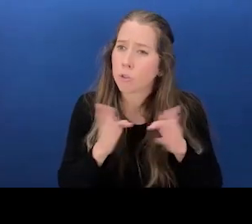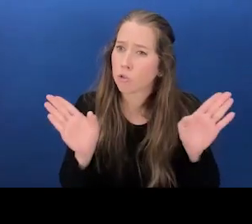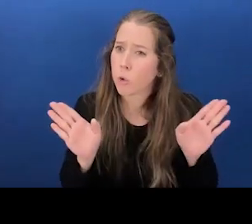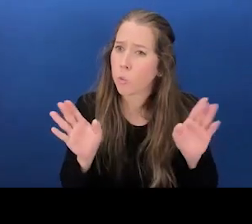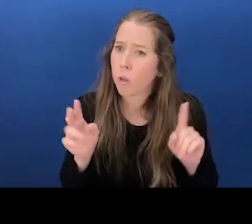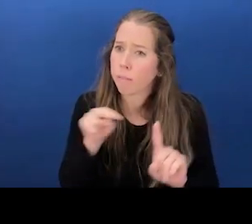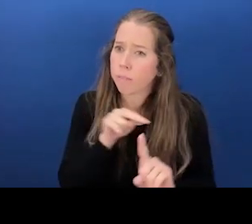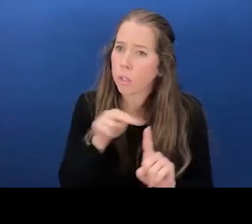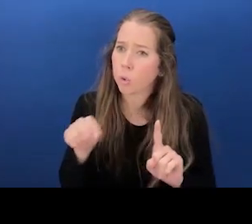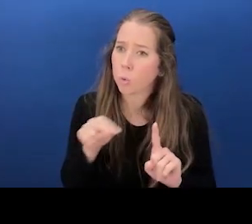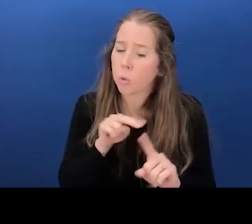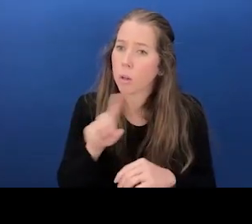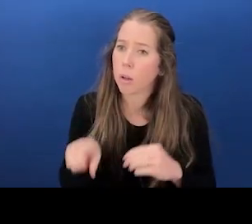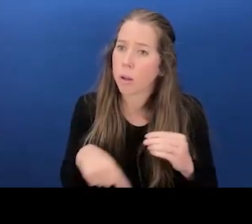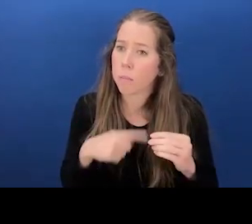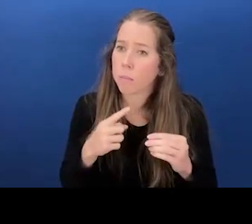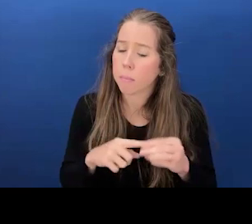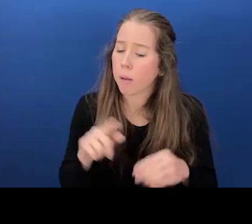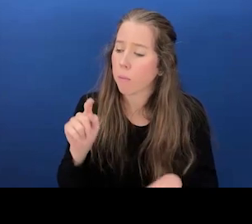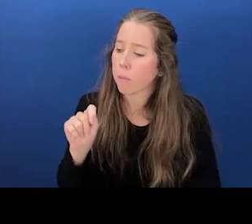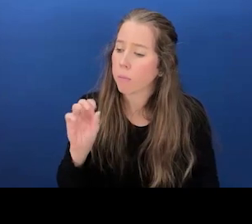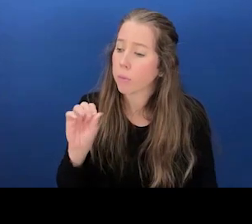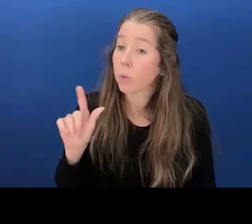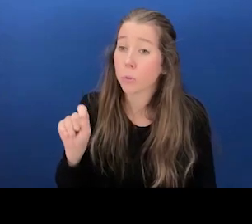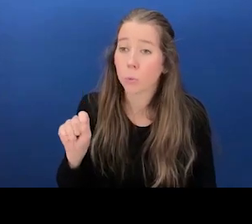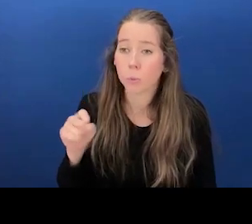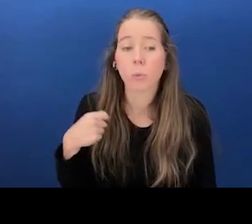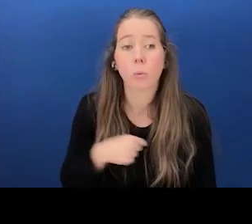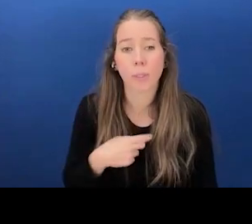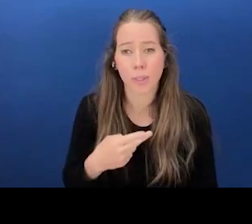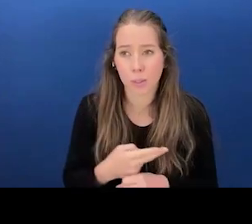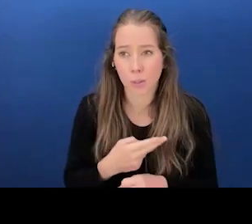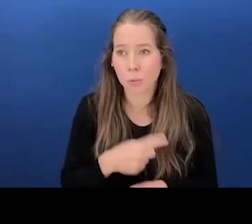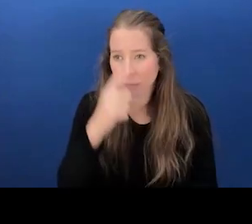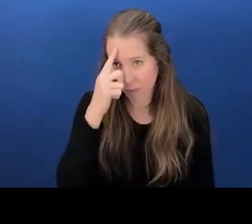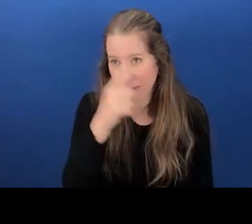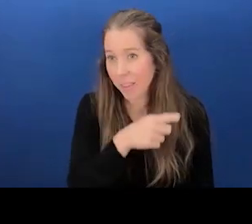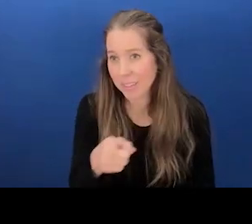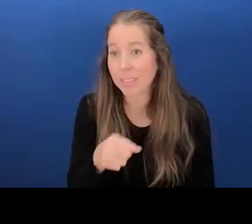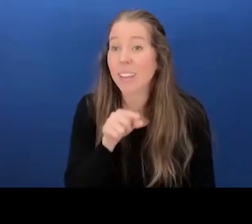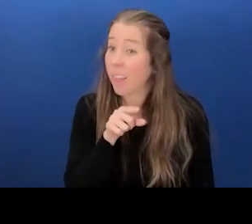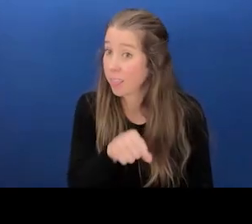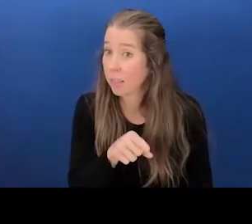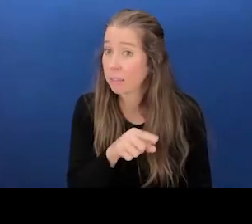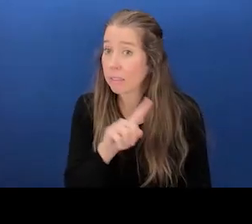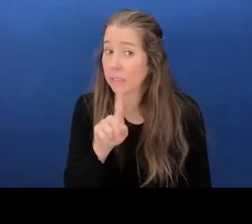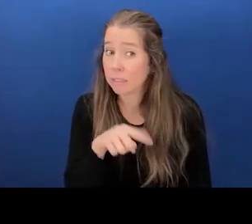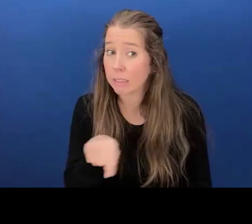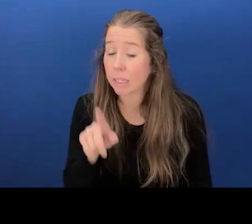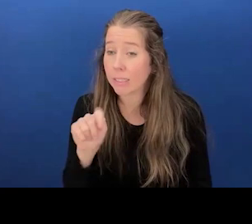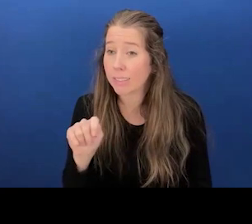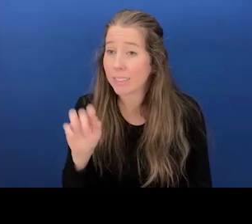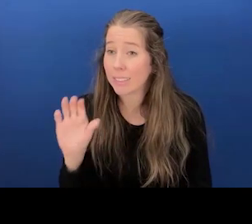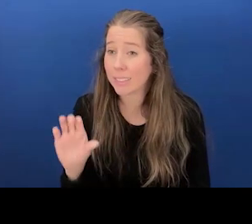view of the tools that we use for this. This is a ZTC grant,